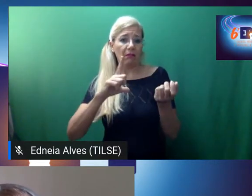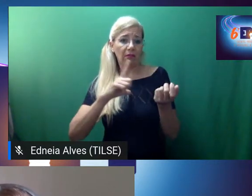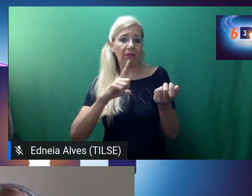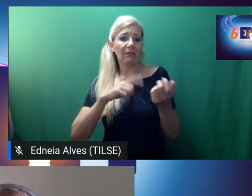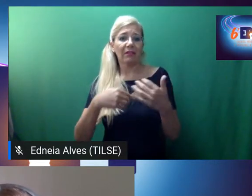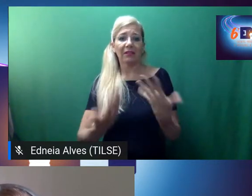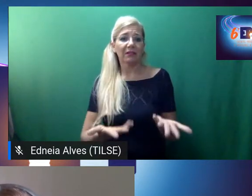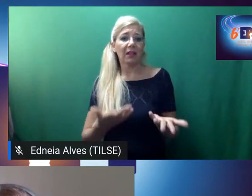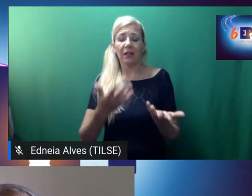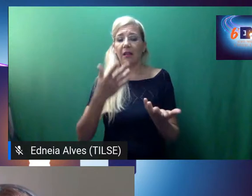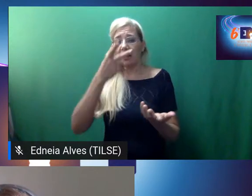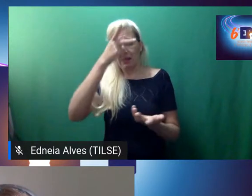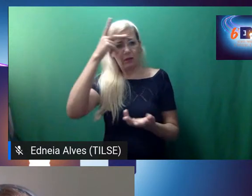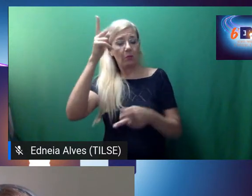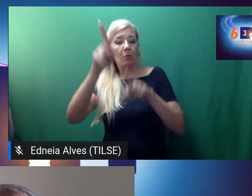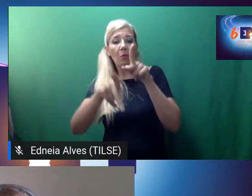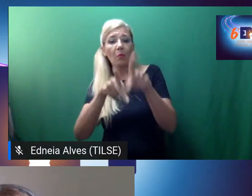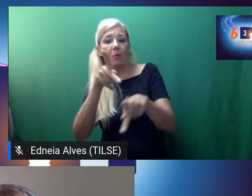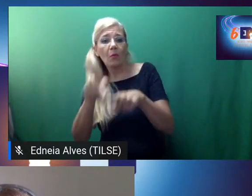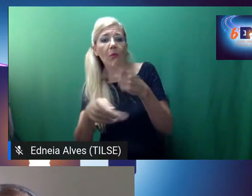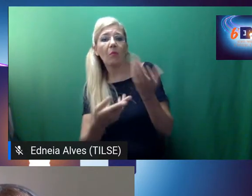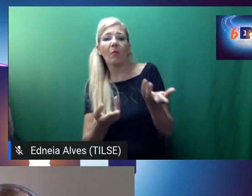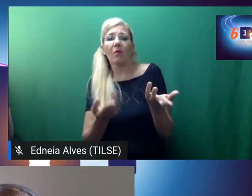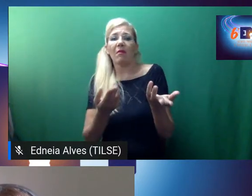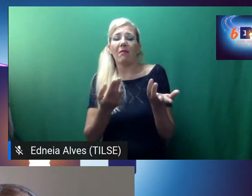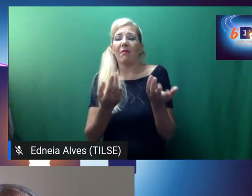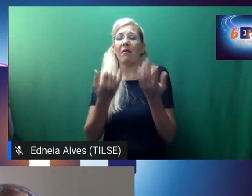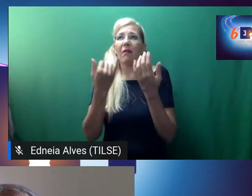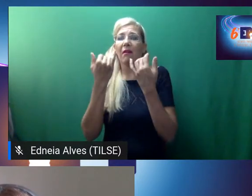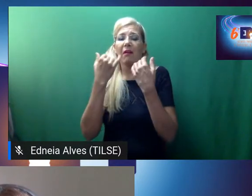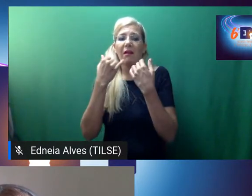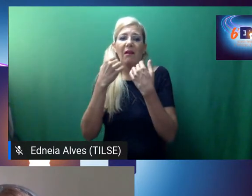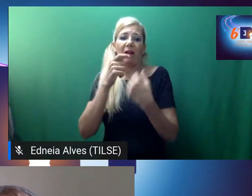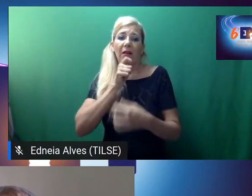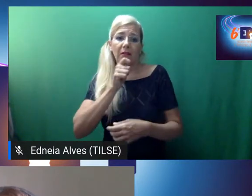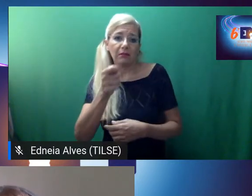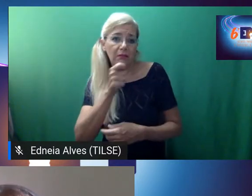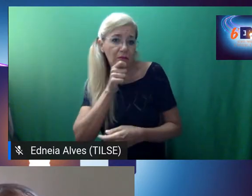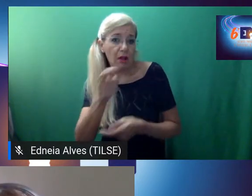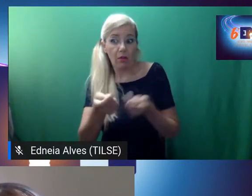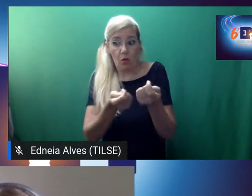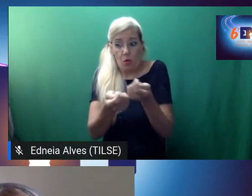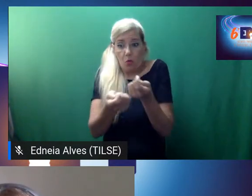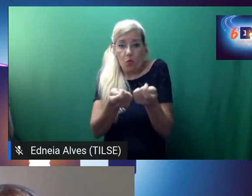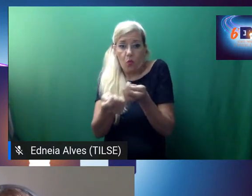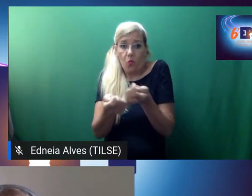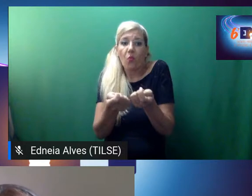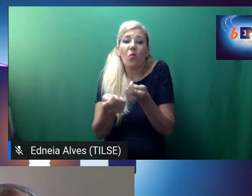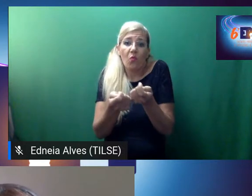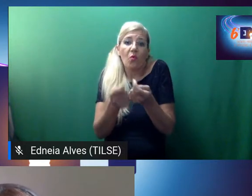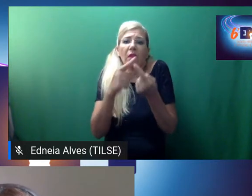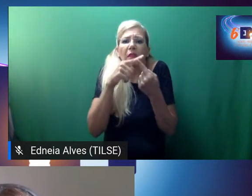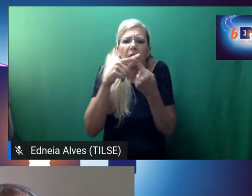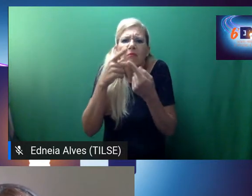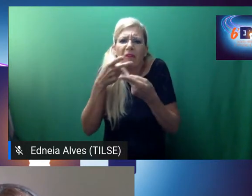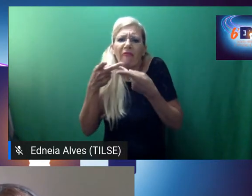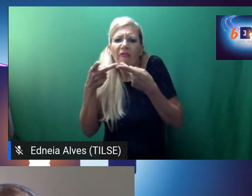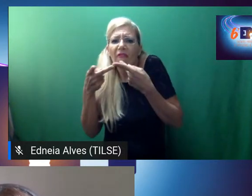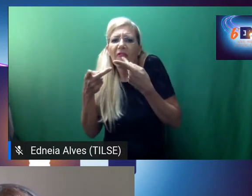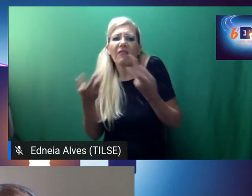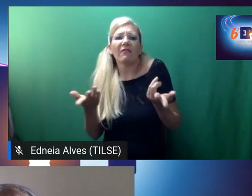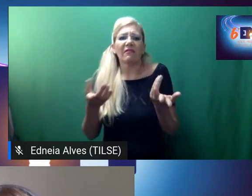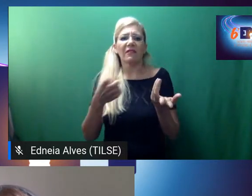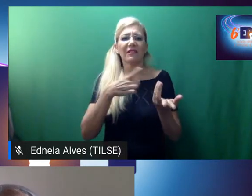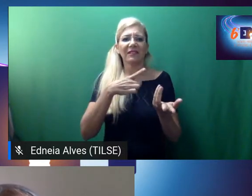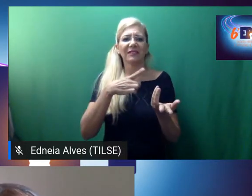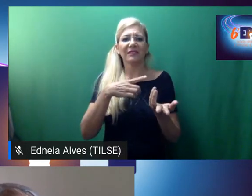people like in news people, they try to control, quote unquote, the pronunciation of that R if